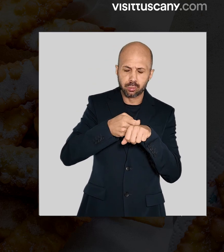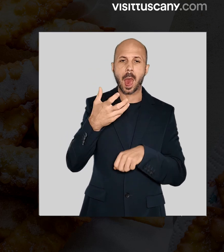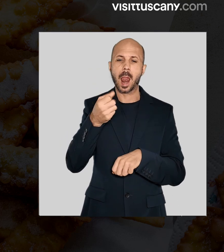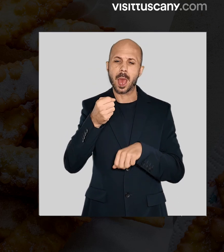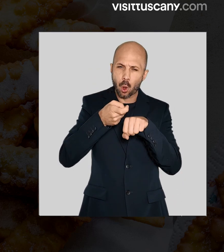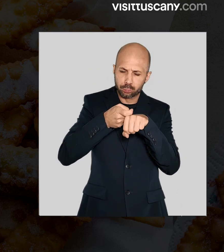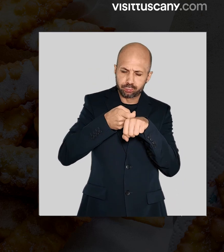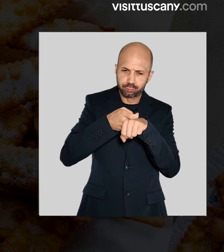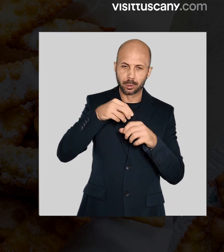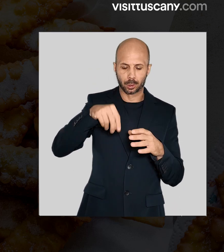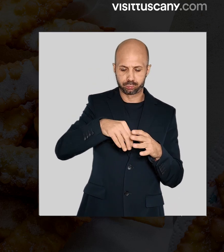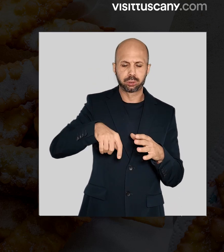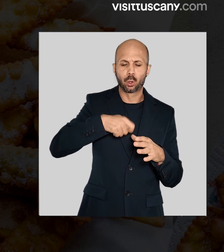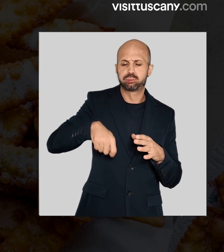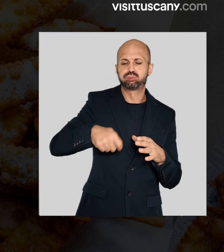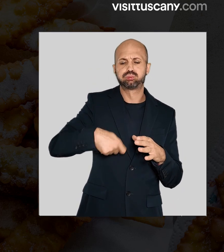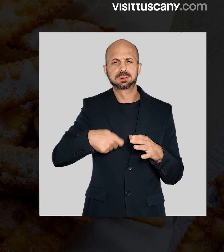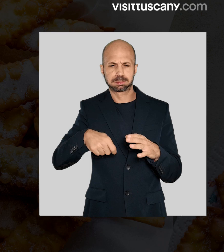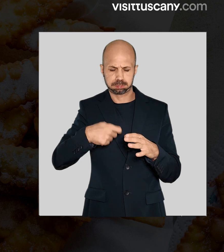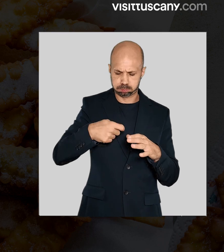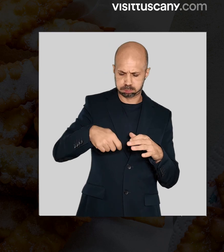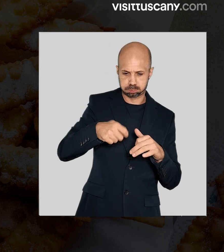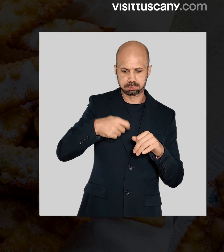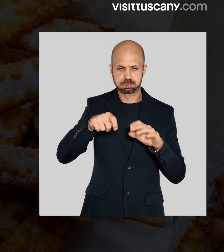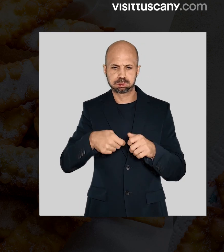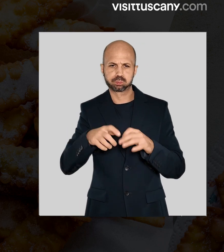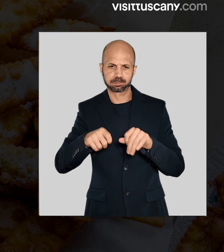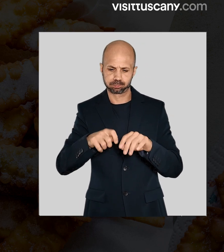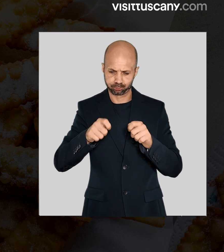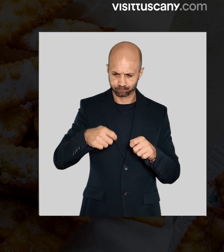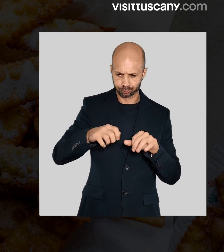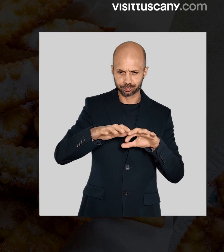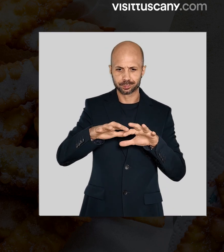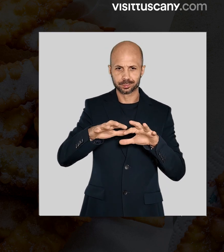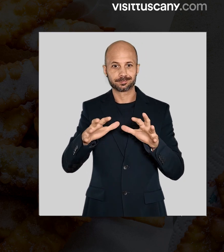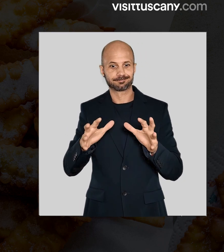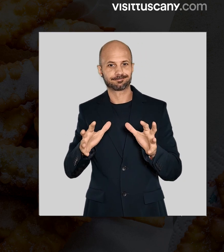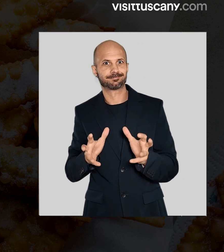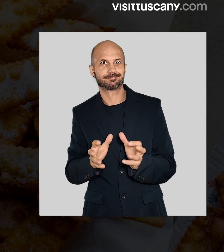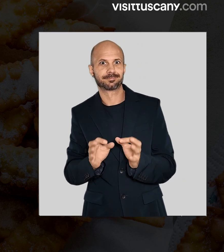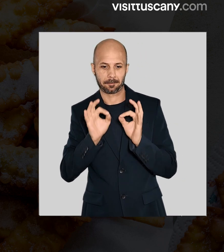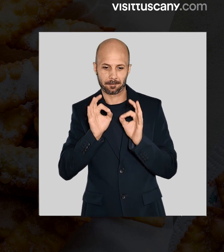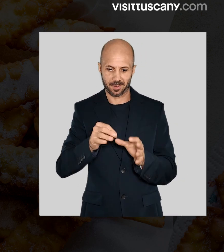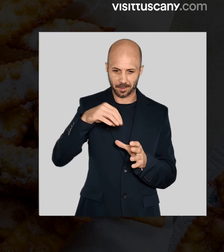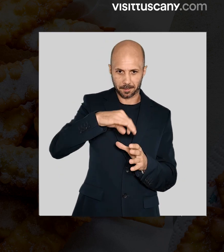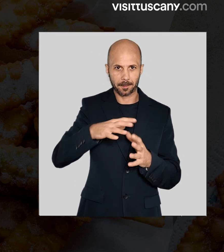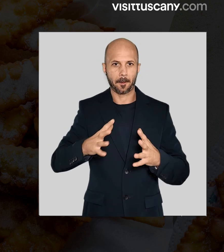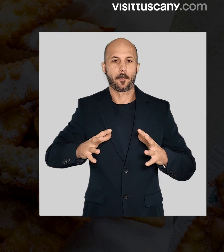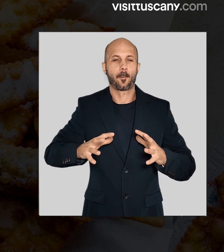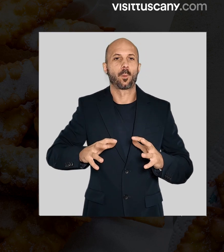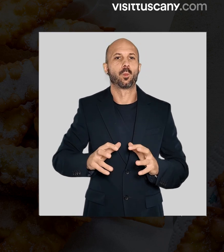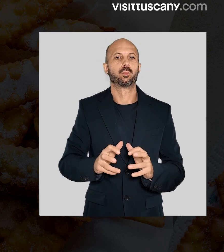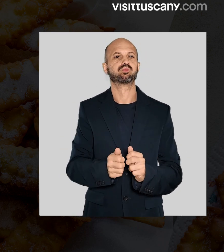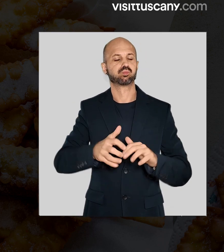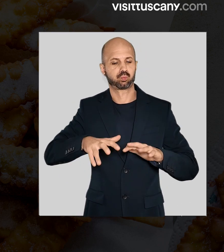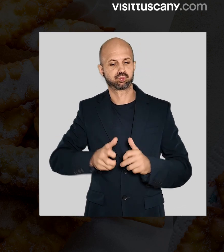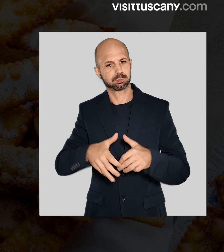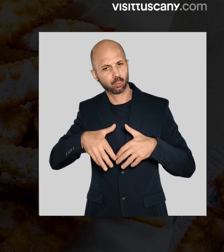Knead all the ingredients with your hands for at least 10 minutes until the dough becomes very elastic and smooth.